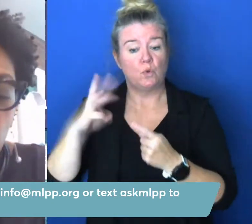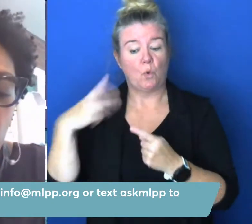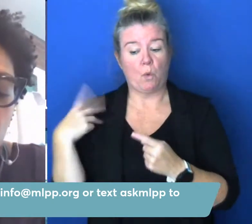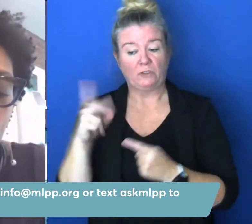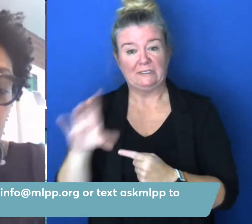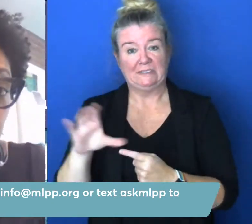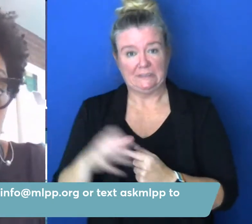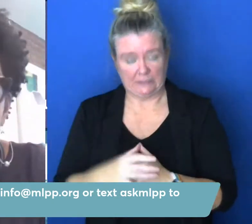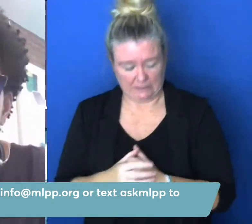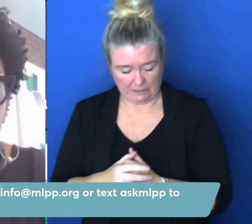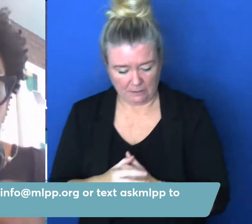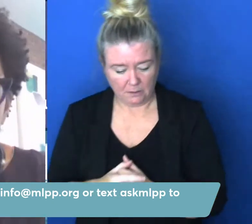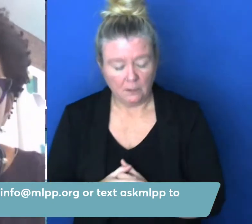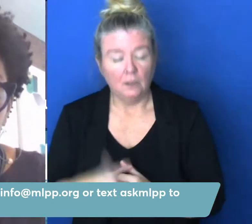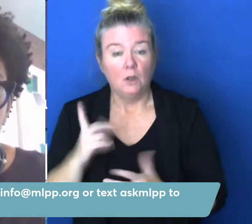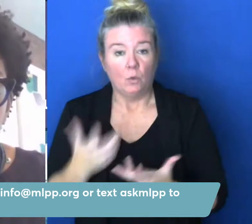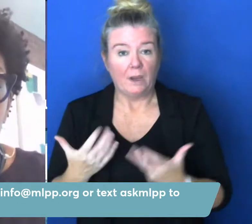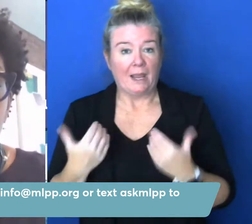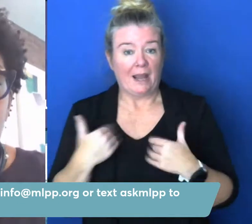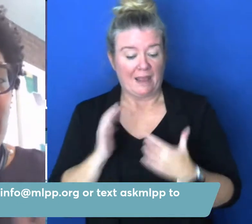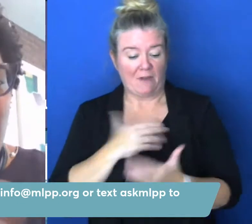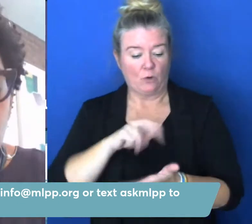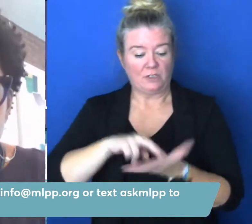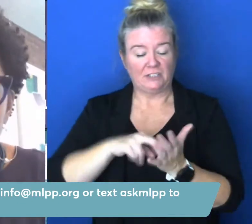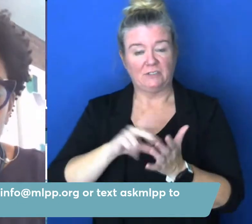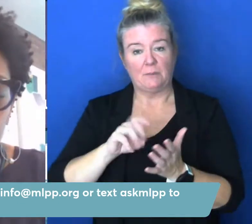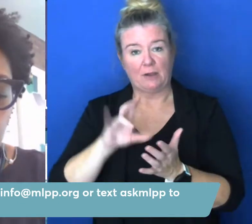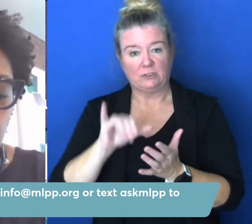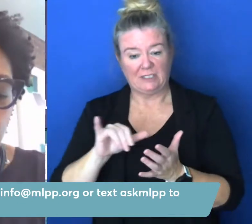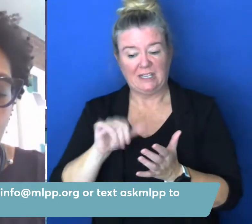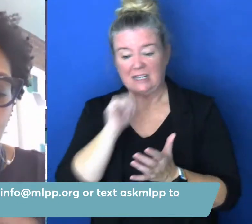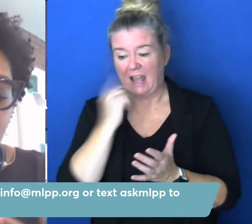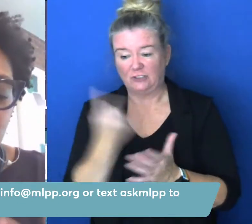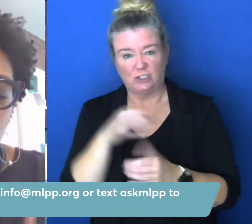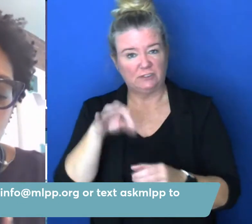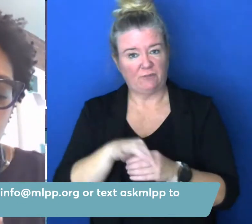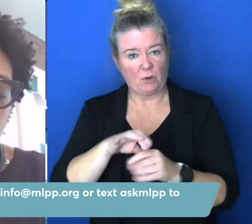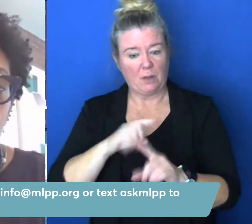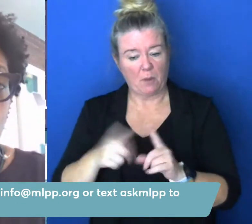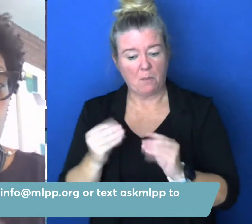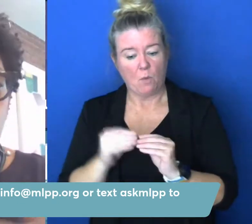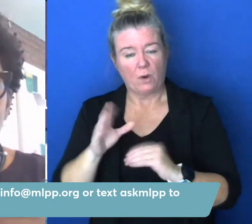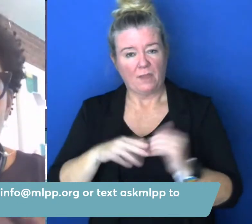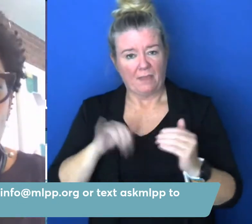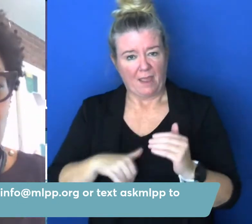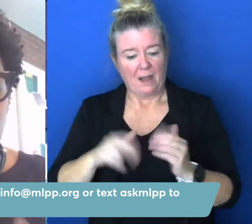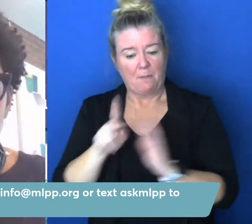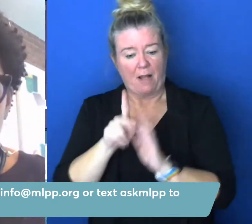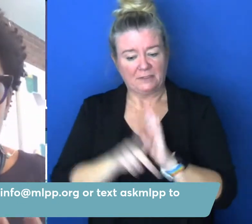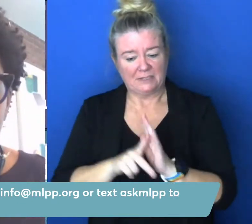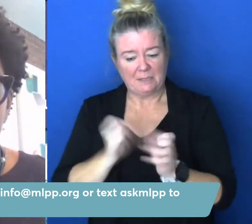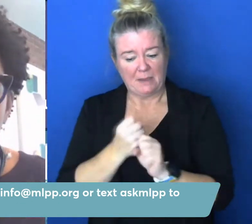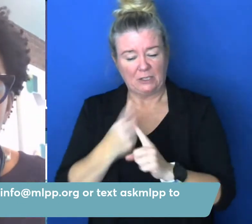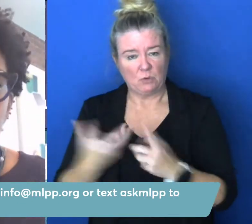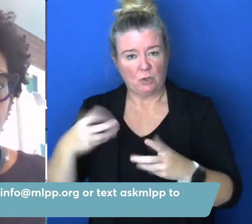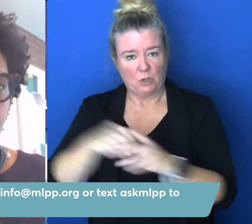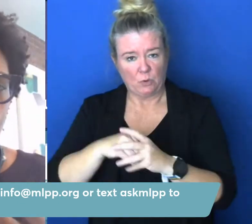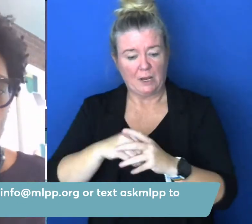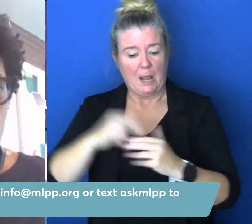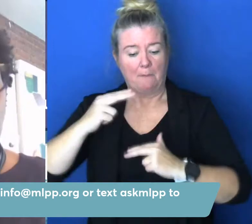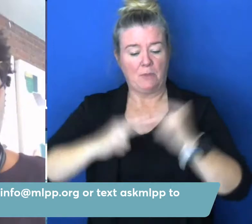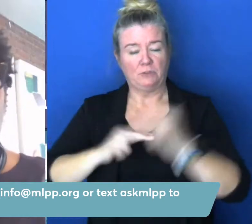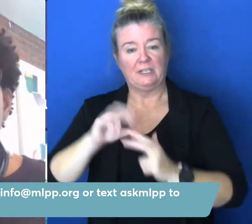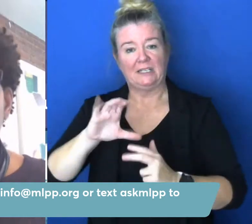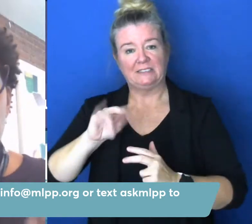can expand our definition of democracy beyond voting and policymaking to include building civic power